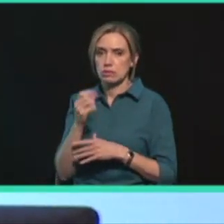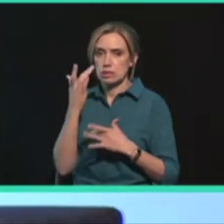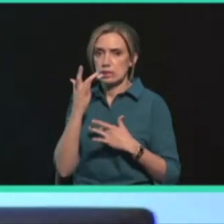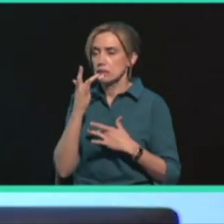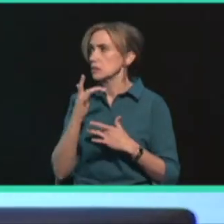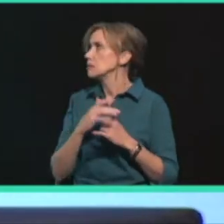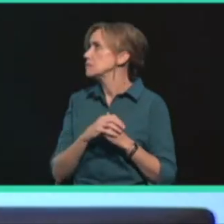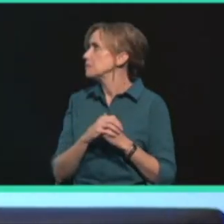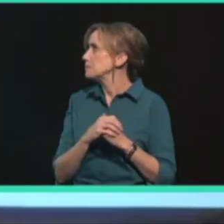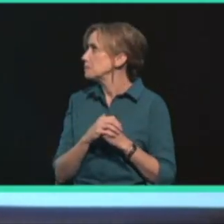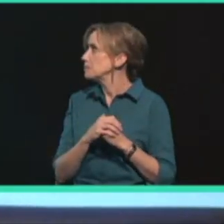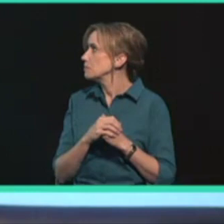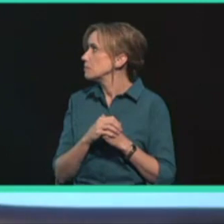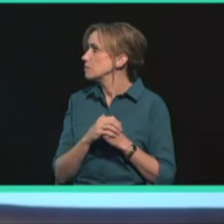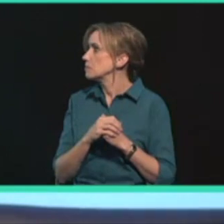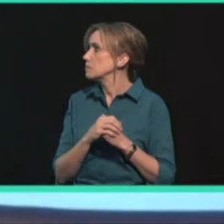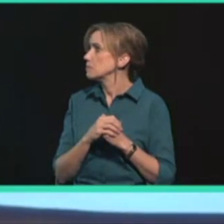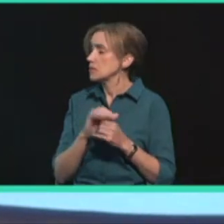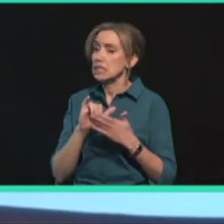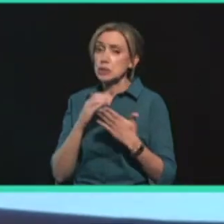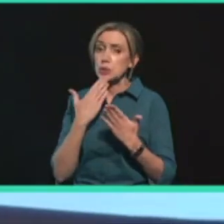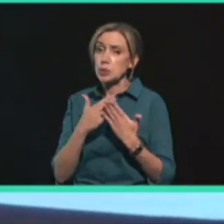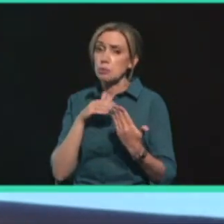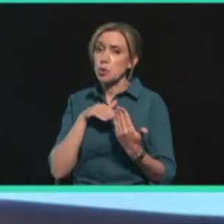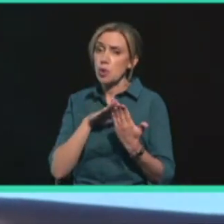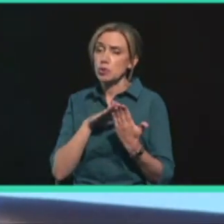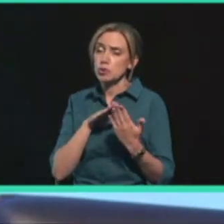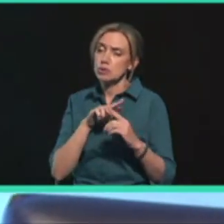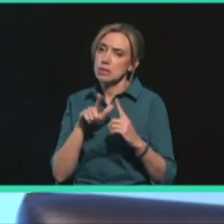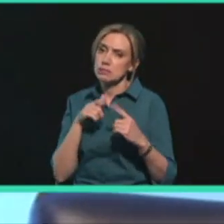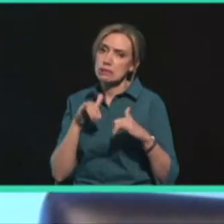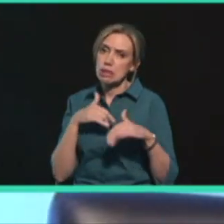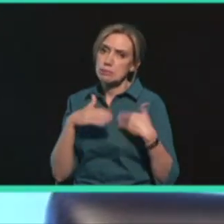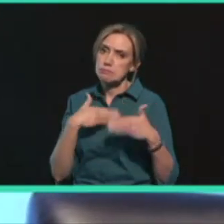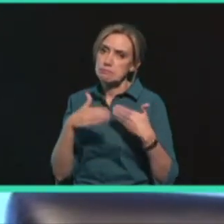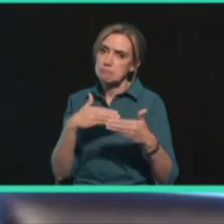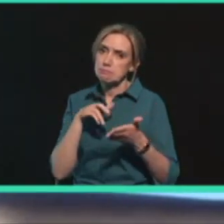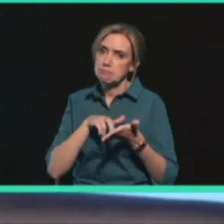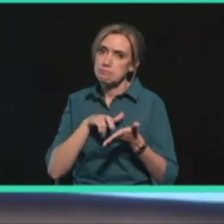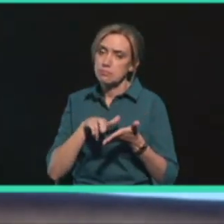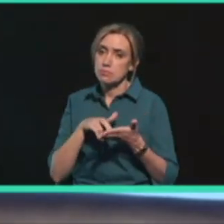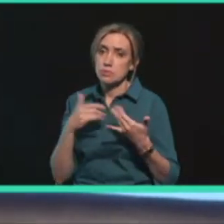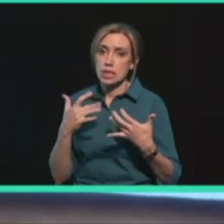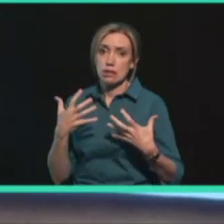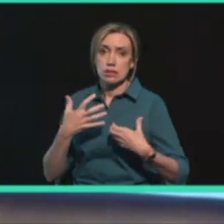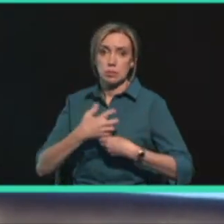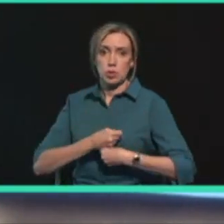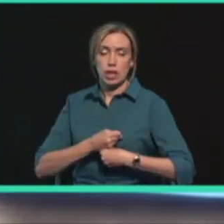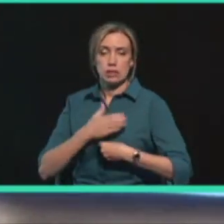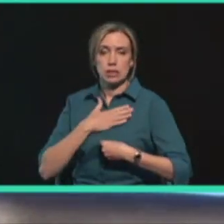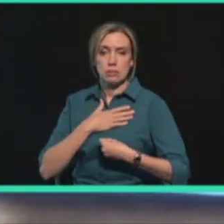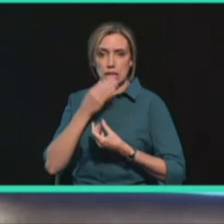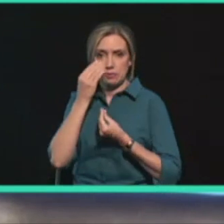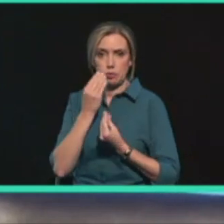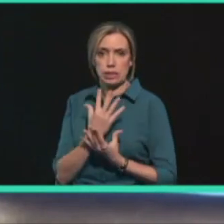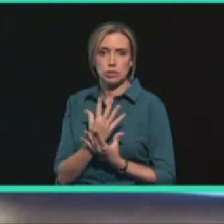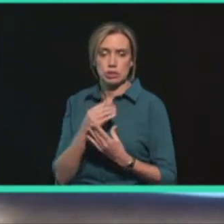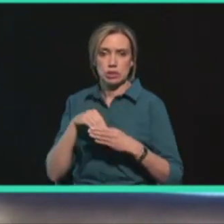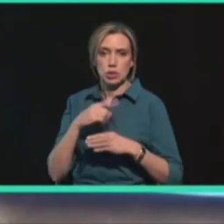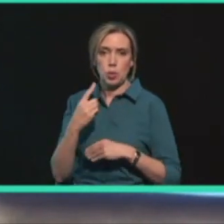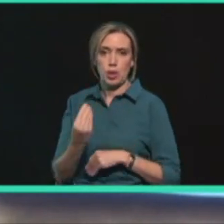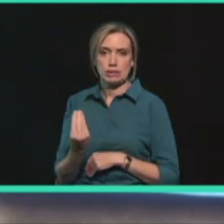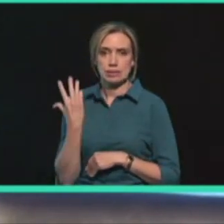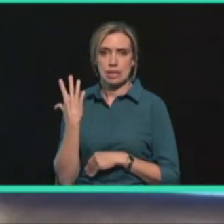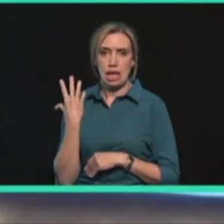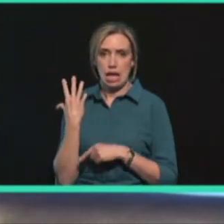difficile, as I showed you, it's a very good approach to do this. Now let me please summarize my data in one slide.